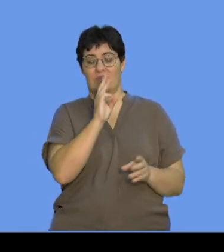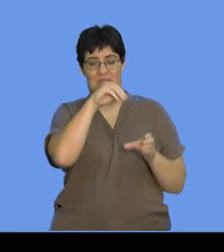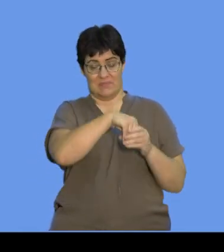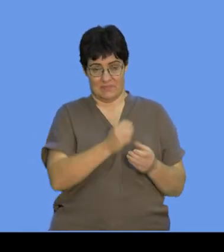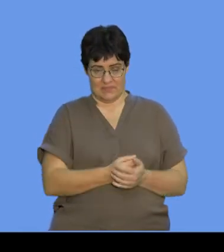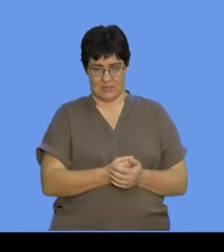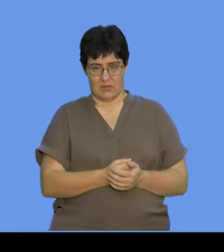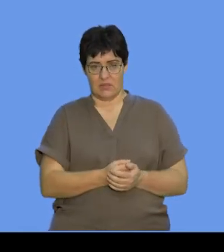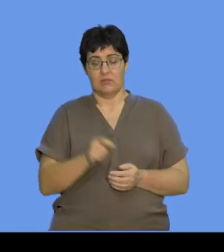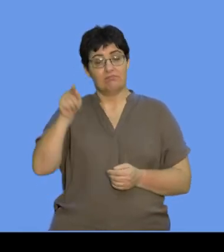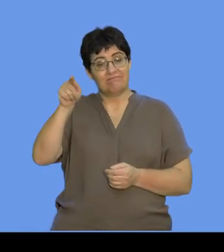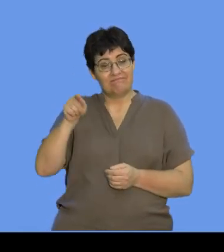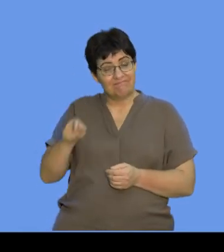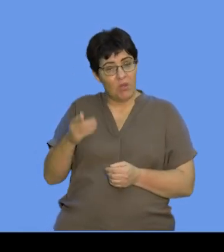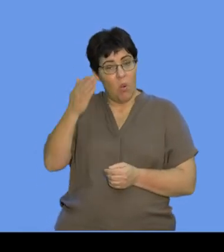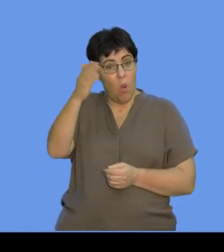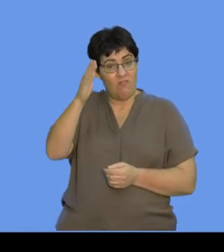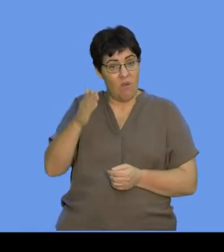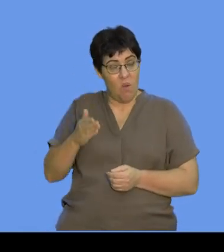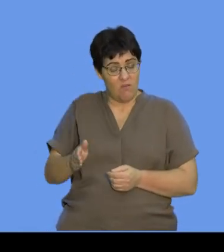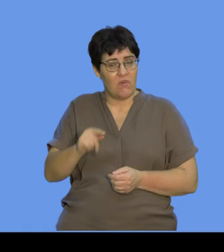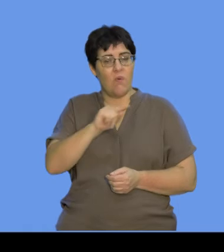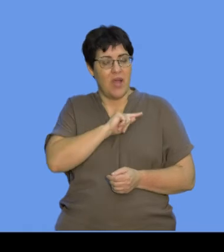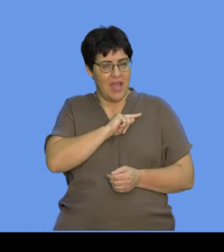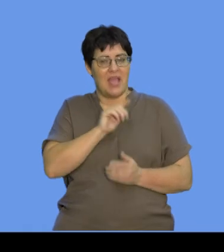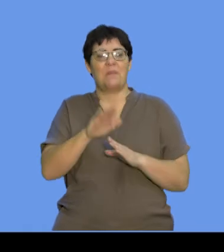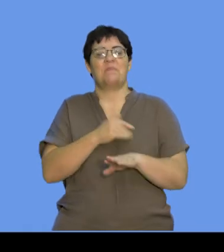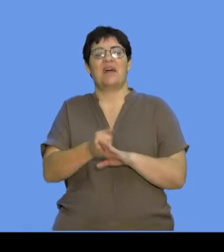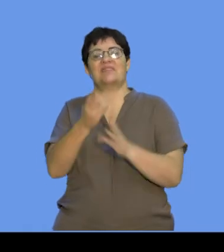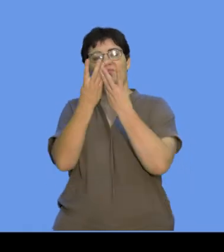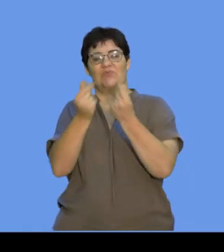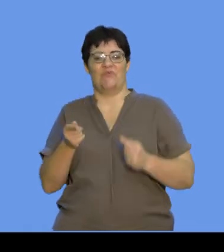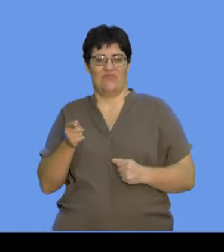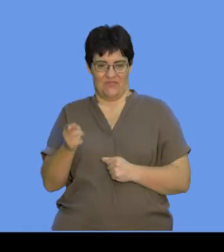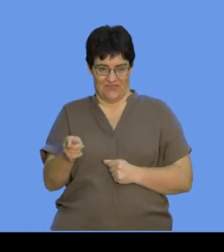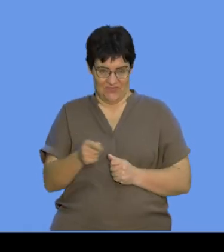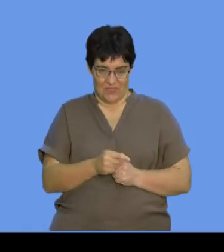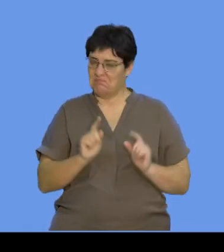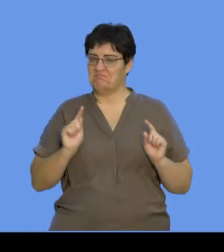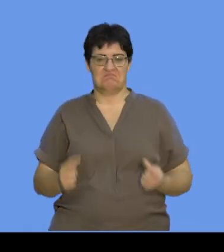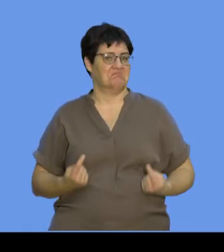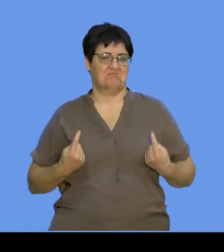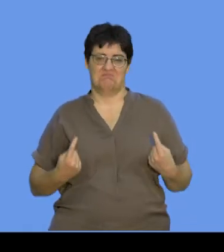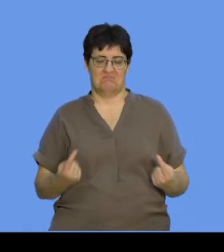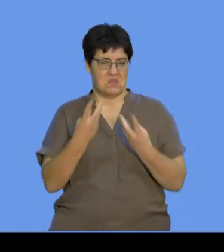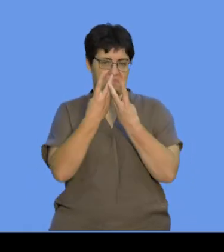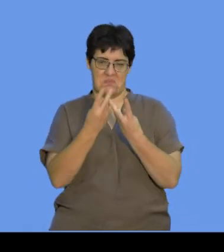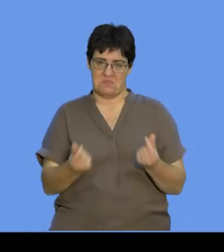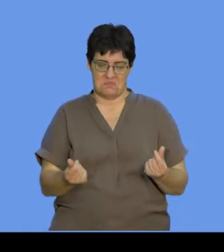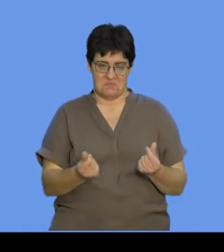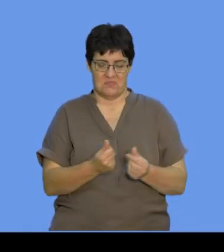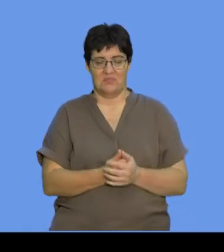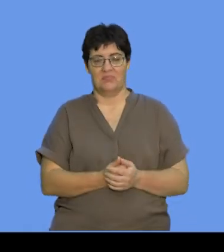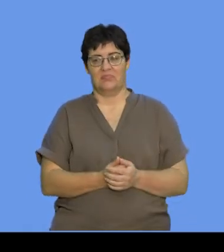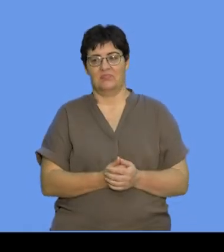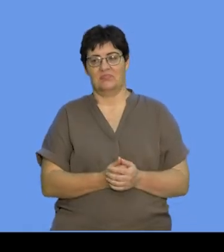out sulfur and silicon is based on their solubility, okay? Right? Is based